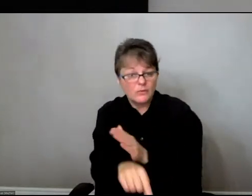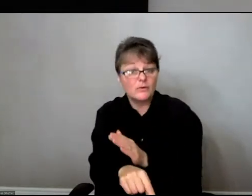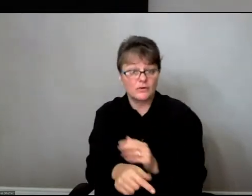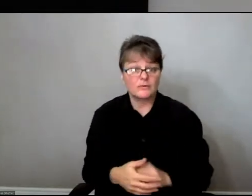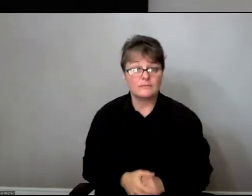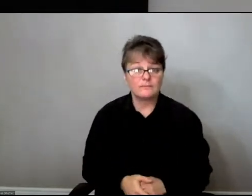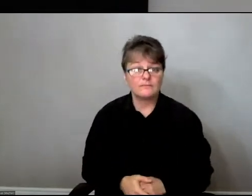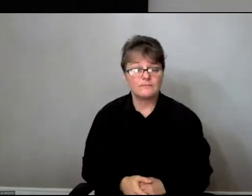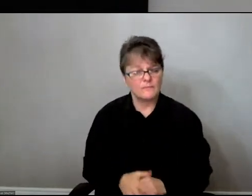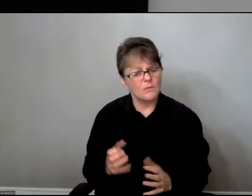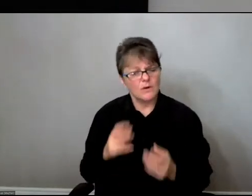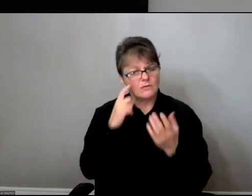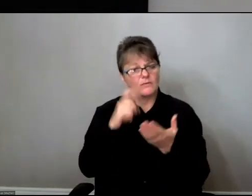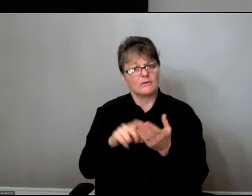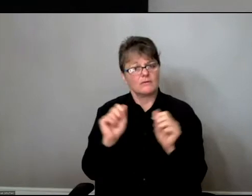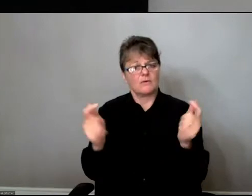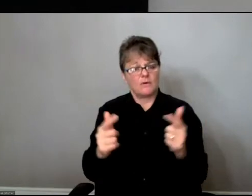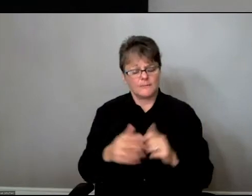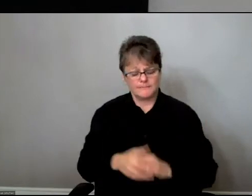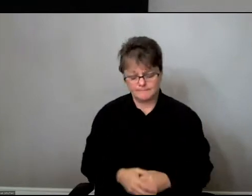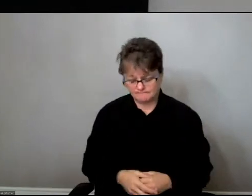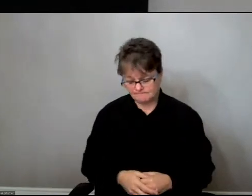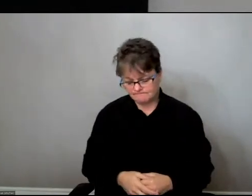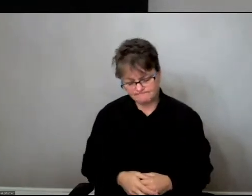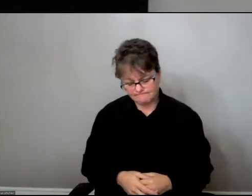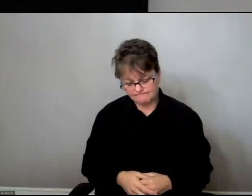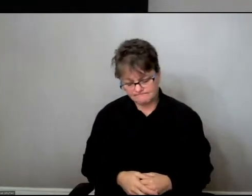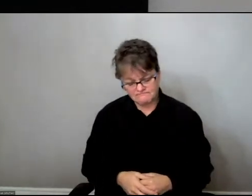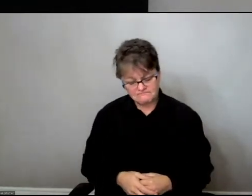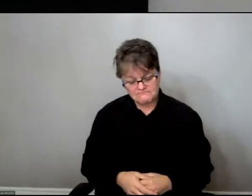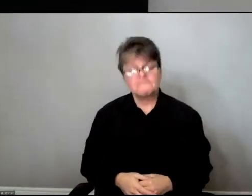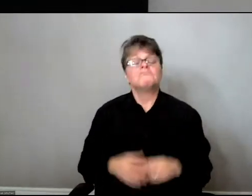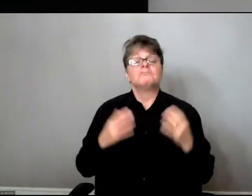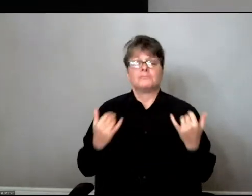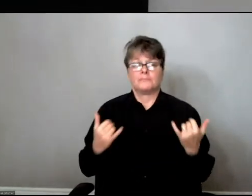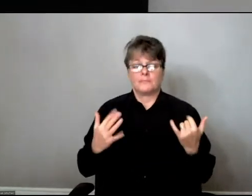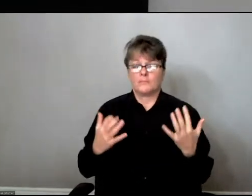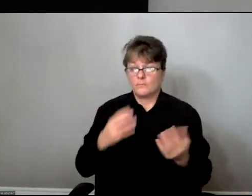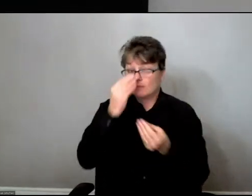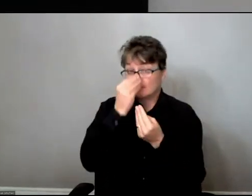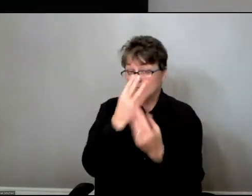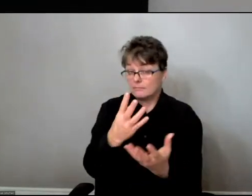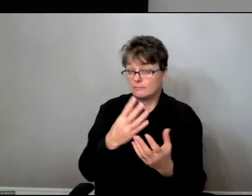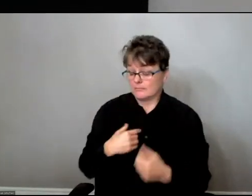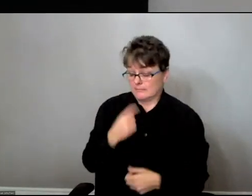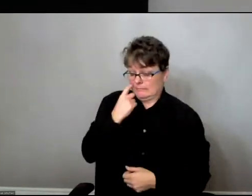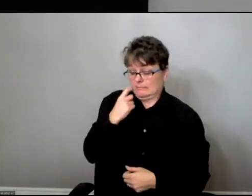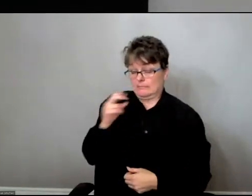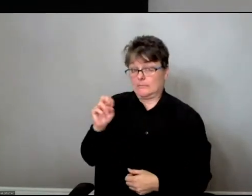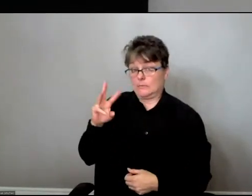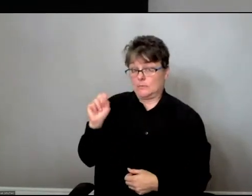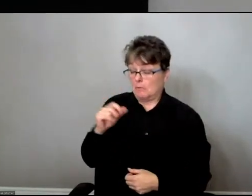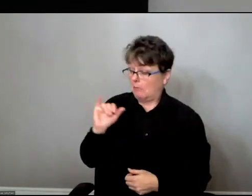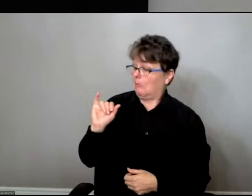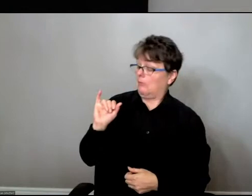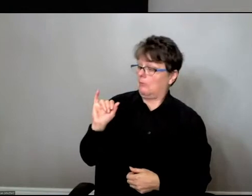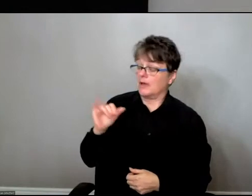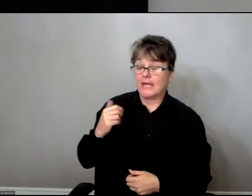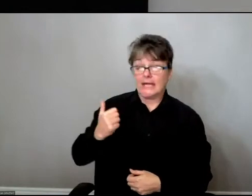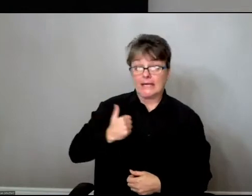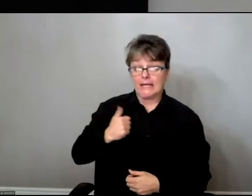Now, I would like to share some information. I heard on the news recently about the Canadian Women's